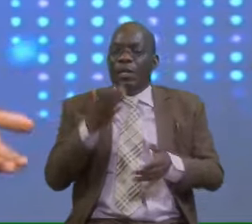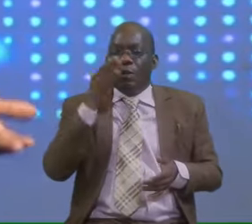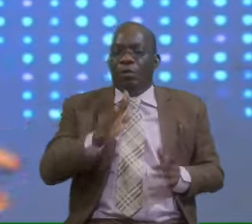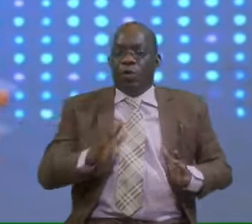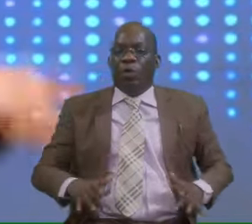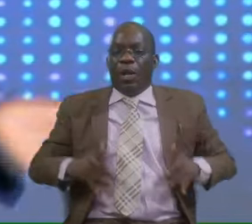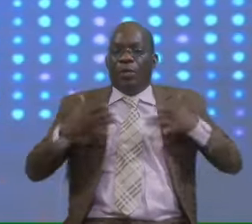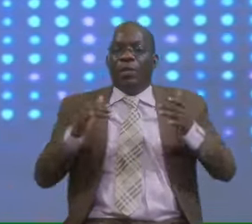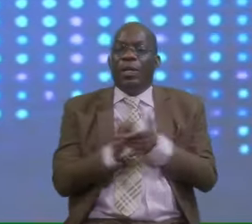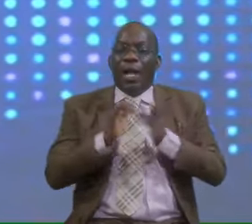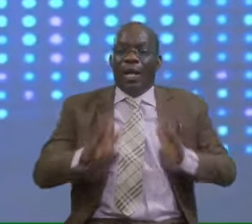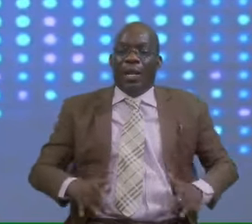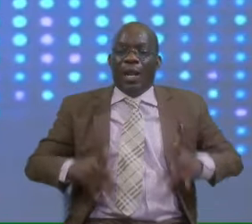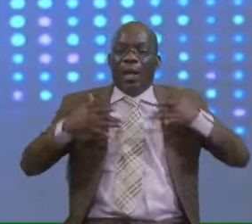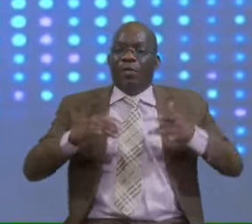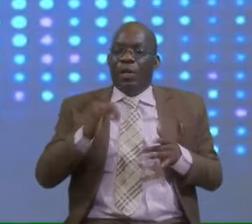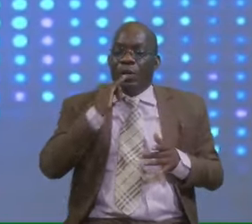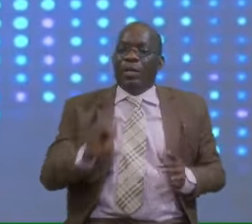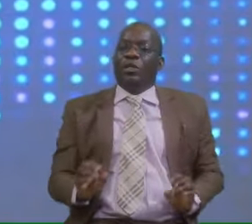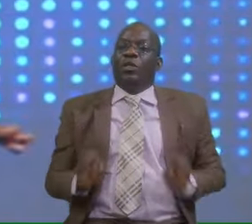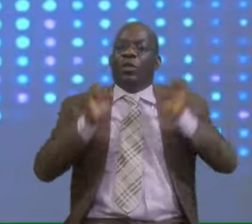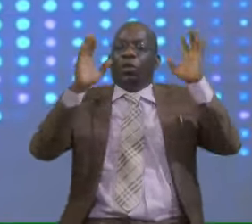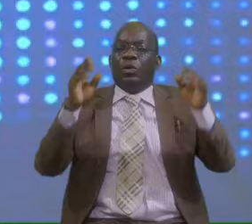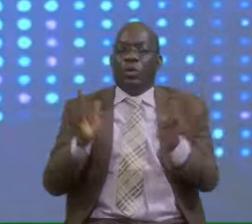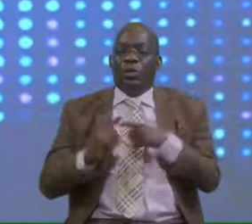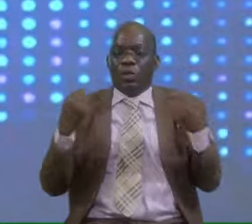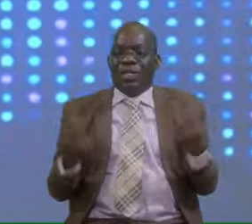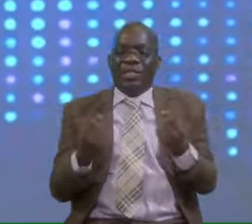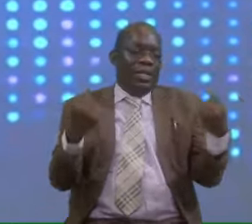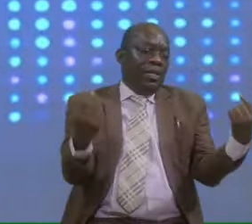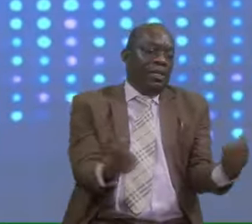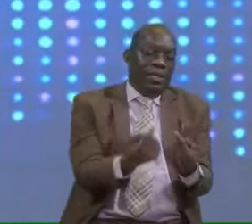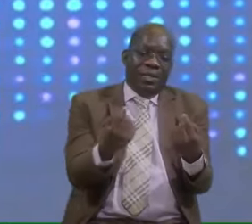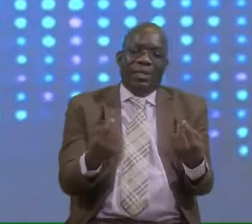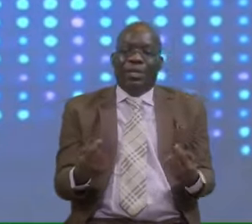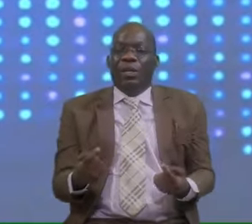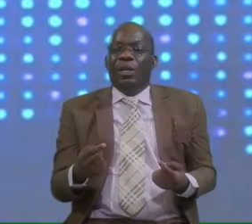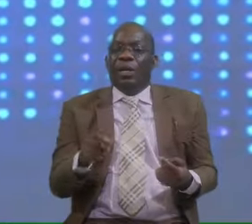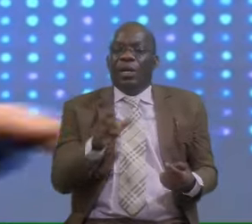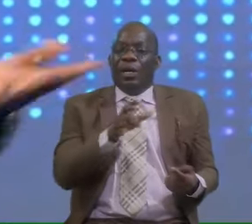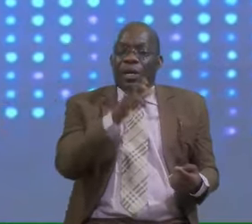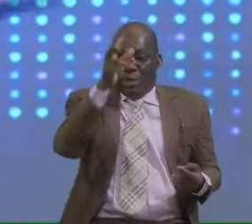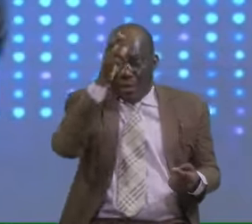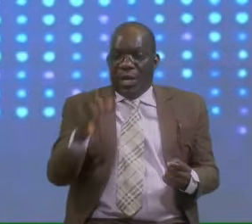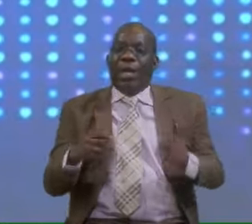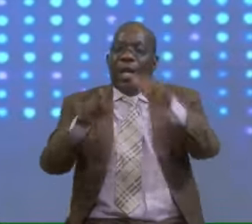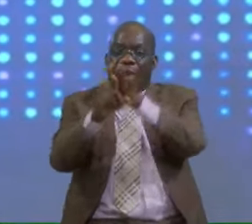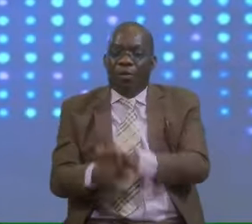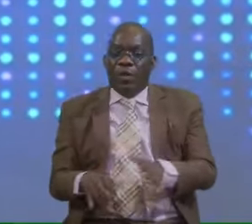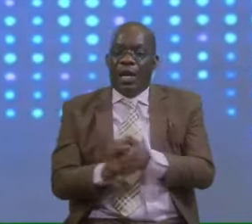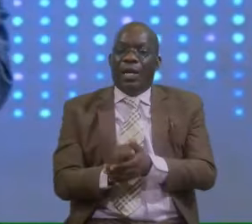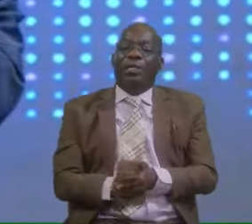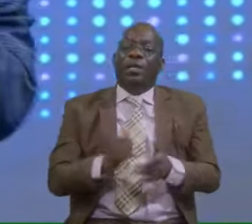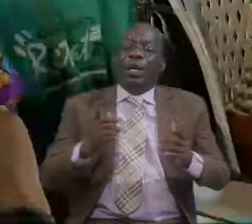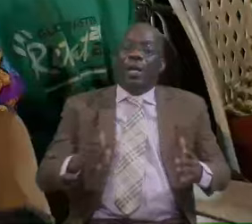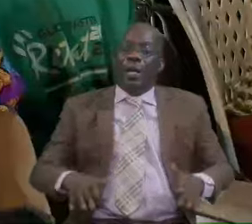that life that is devoted to sin, Satan afflicts that life and wastes that